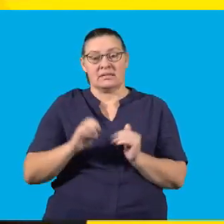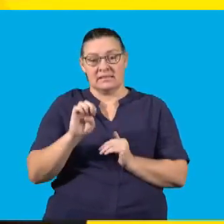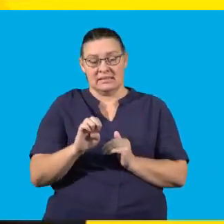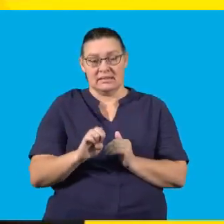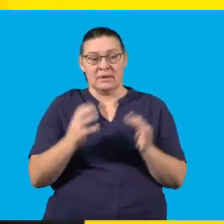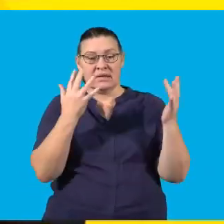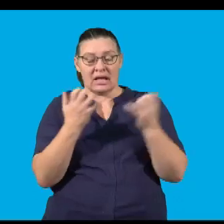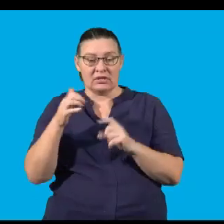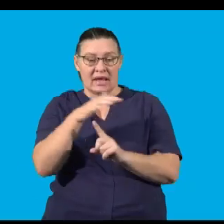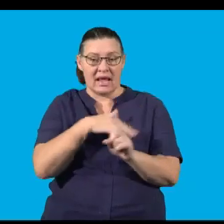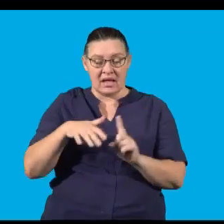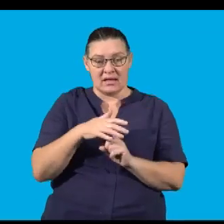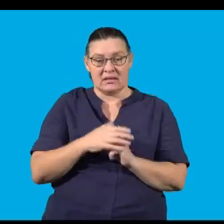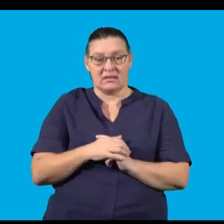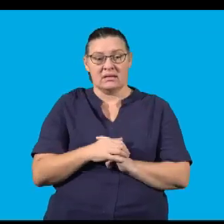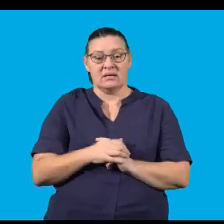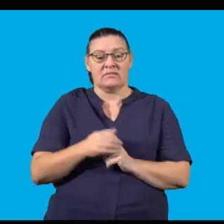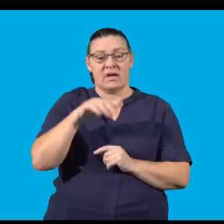need to calculate the area of triangle